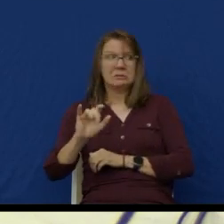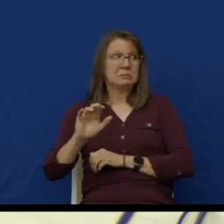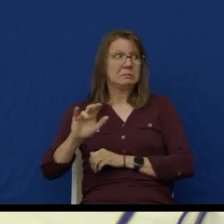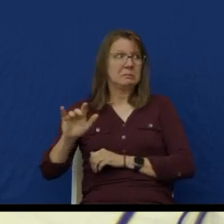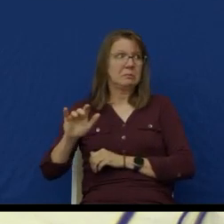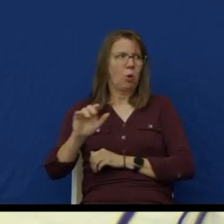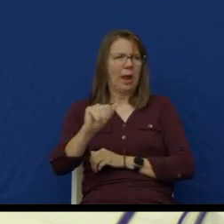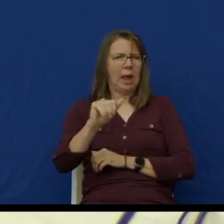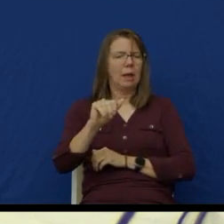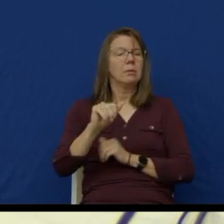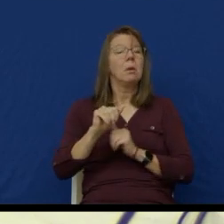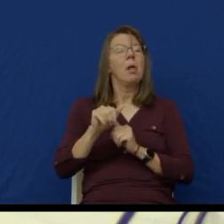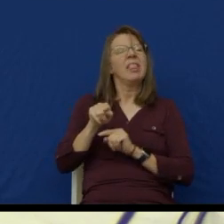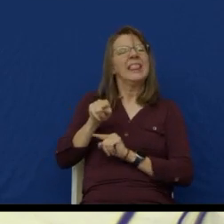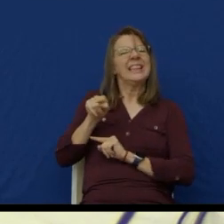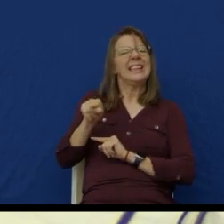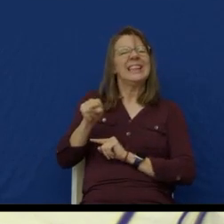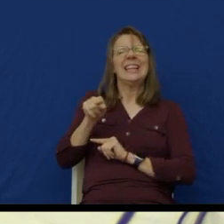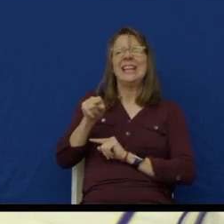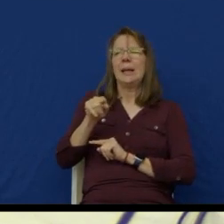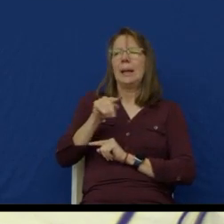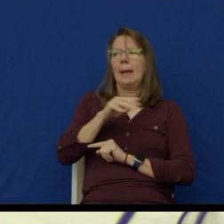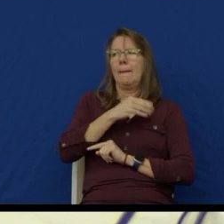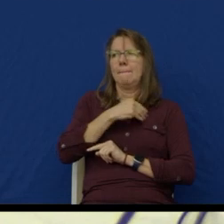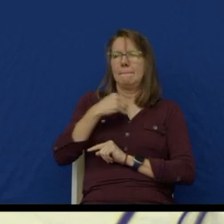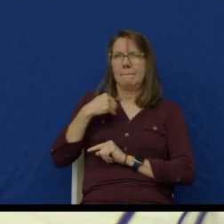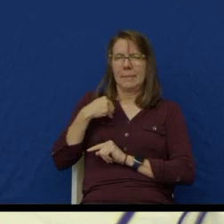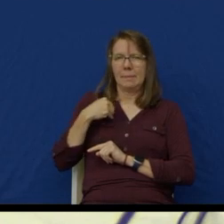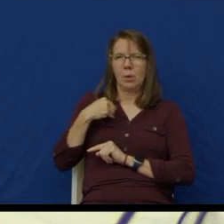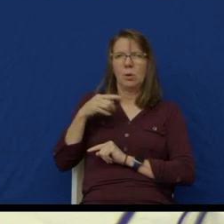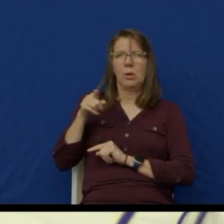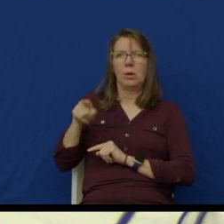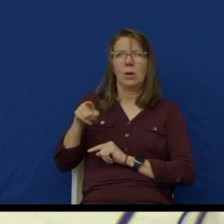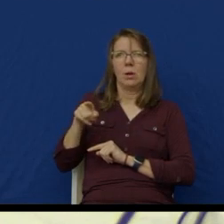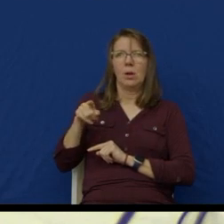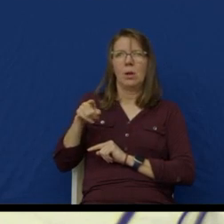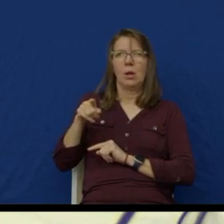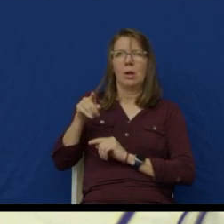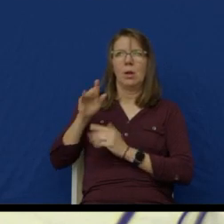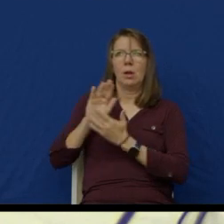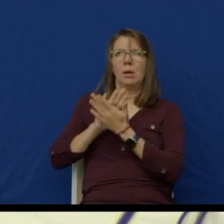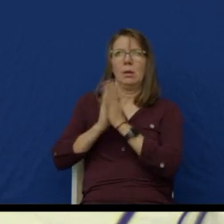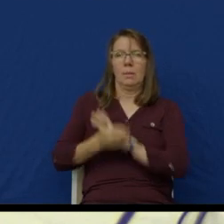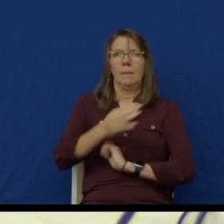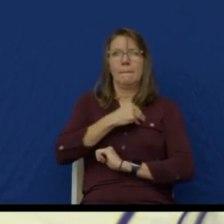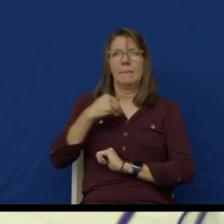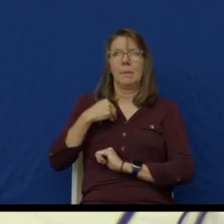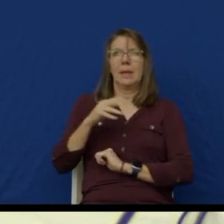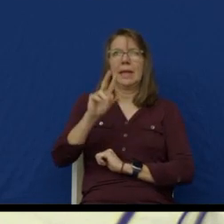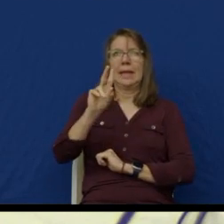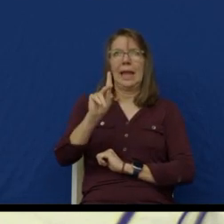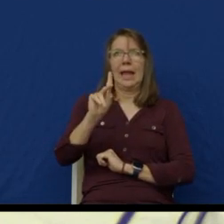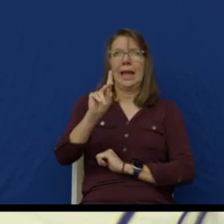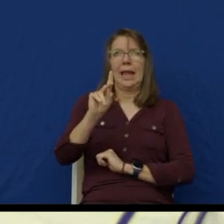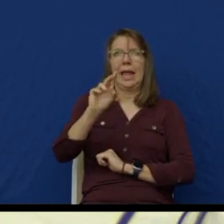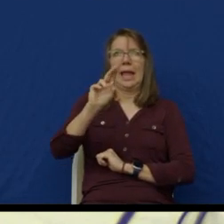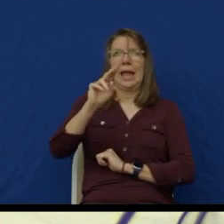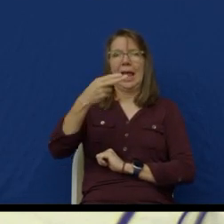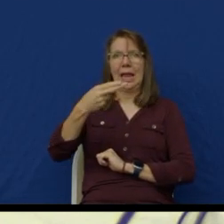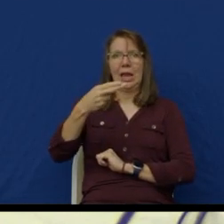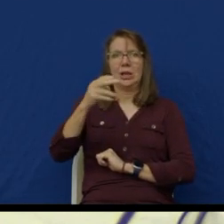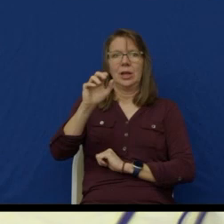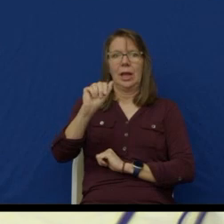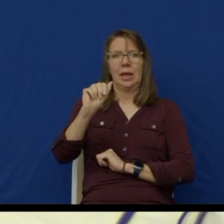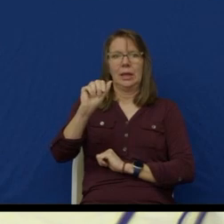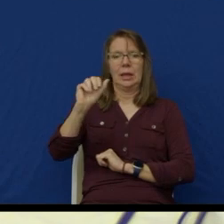Alvis was a member. He was inducted into the KAHAA Hall of Fame and was the Coach